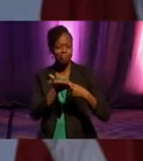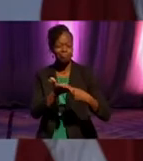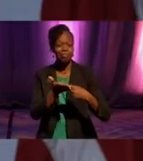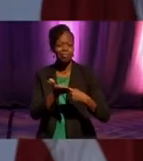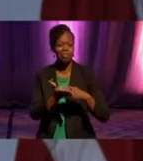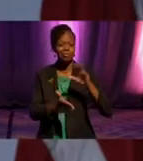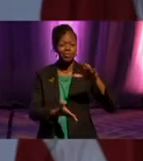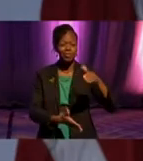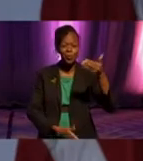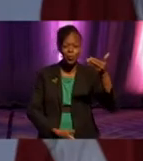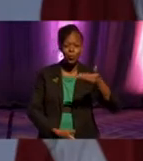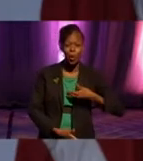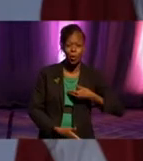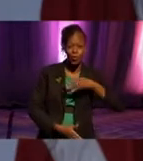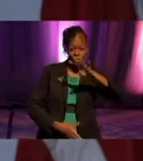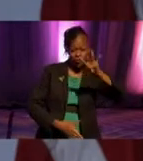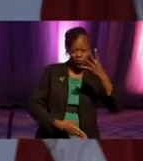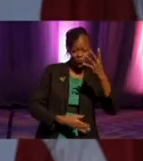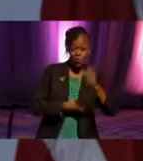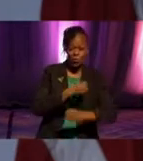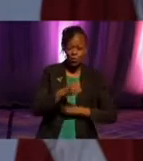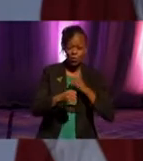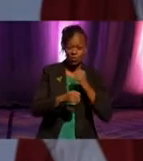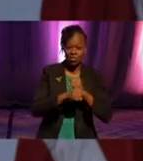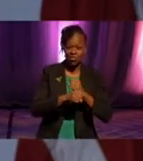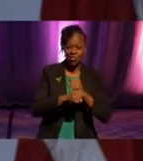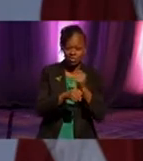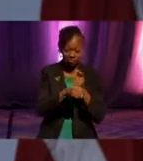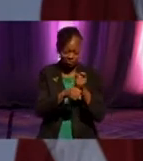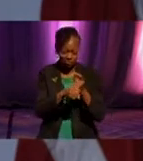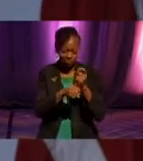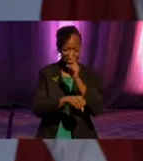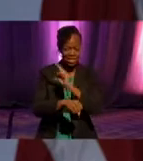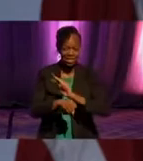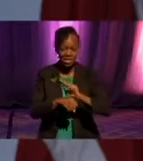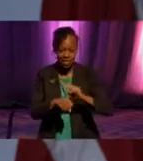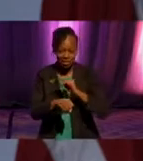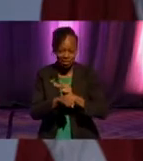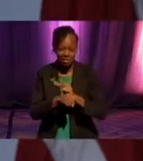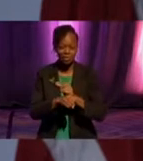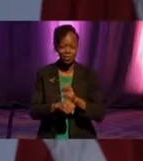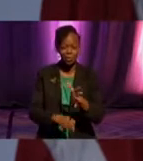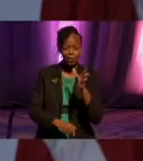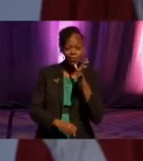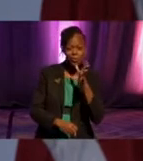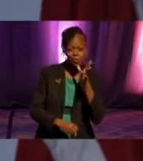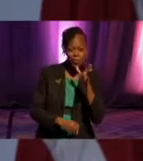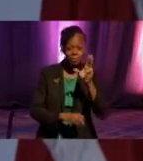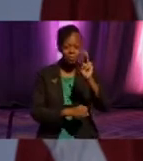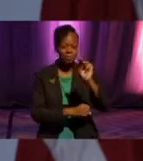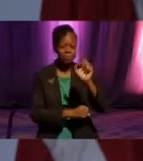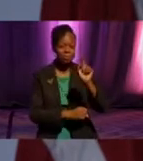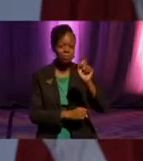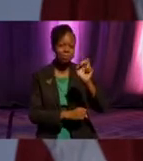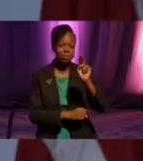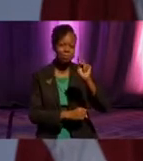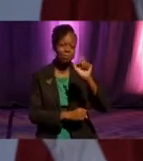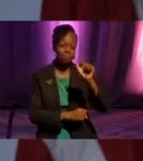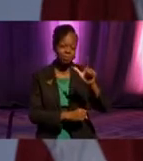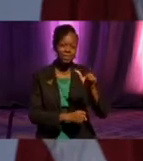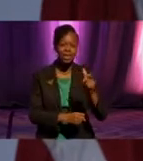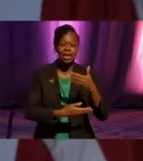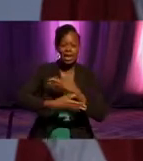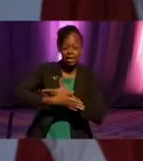the 4th Annual National Maternal Infant and Health Summit. And please give a round of applause